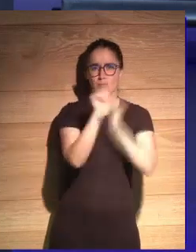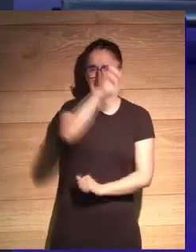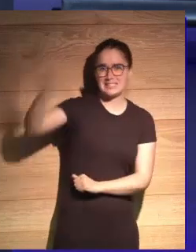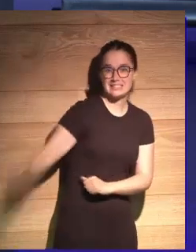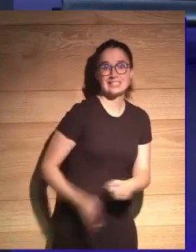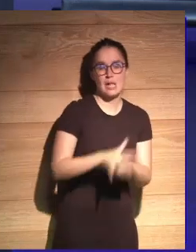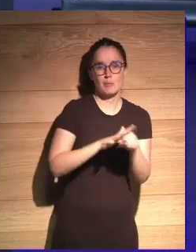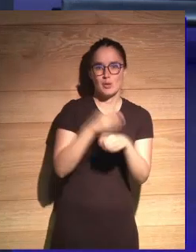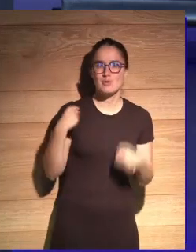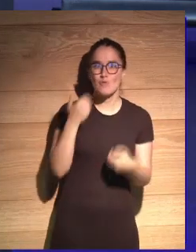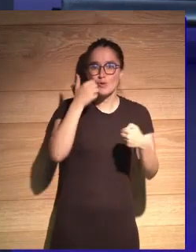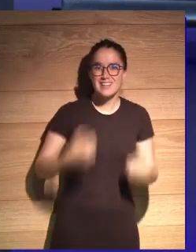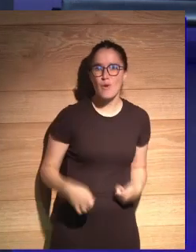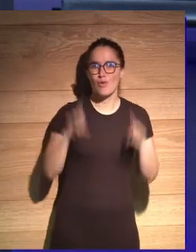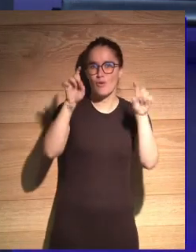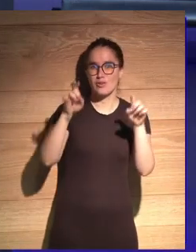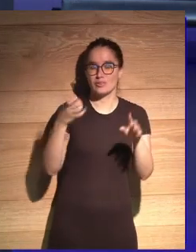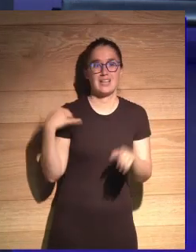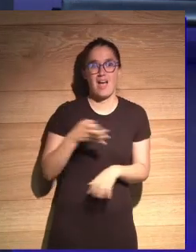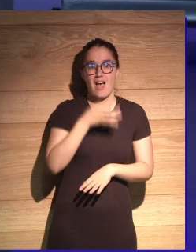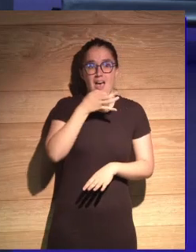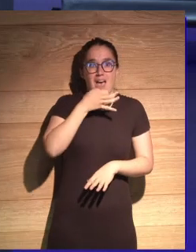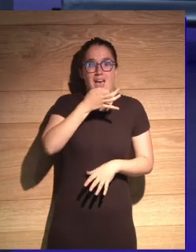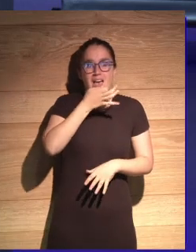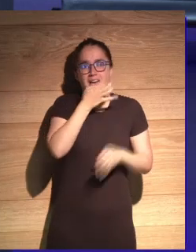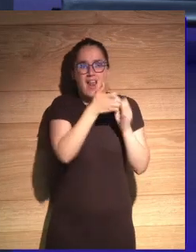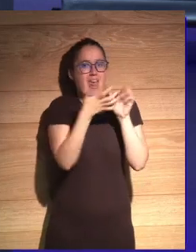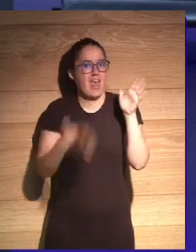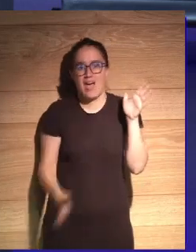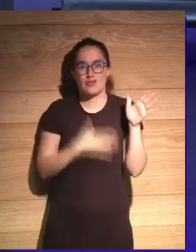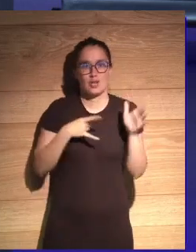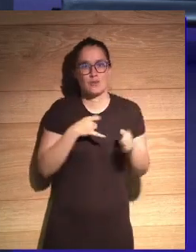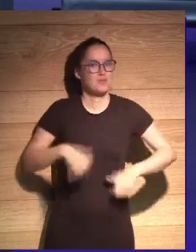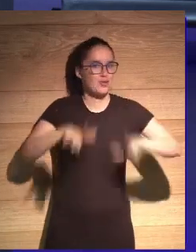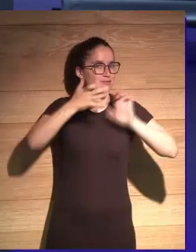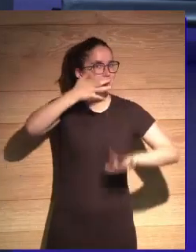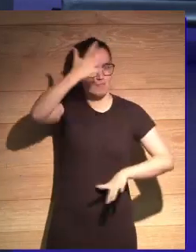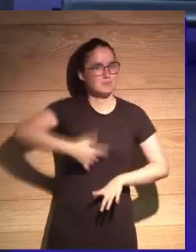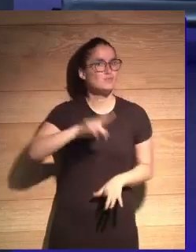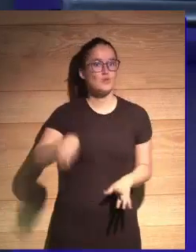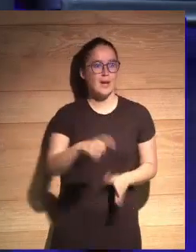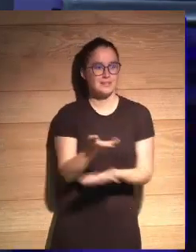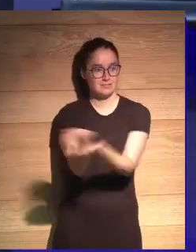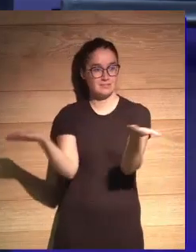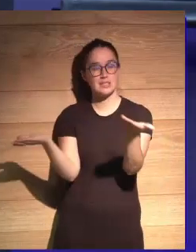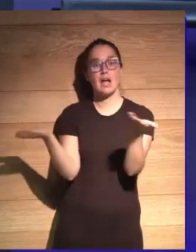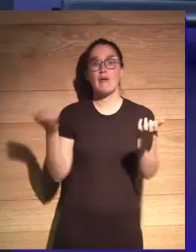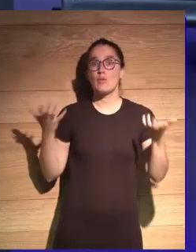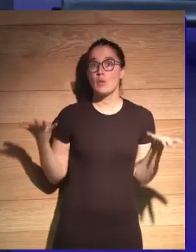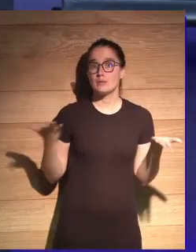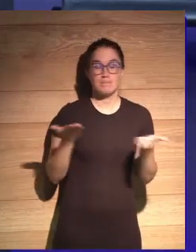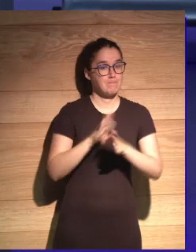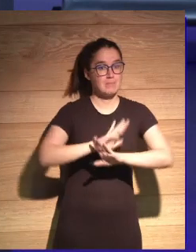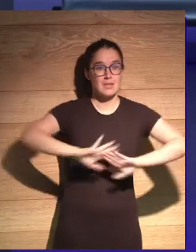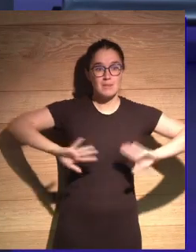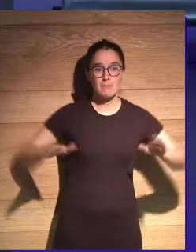So it's been increasingly used in these fields, and